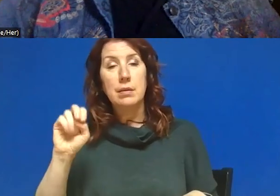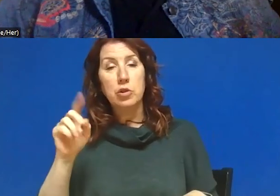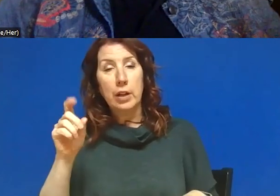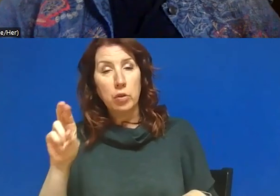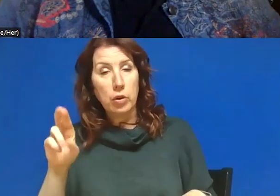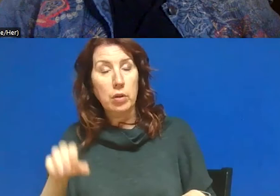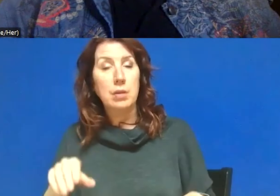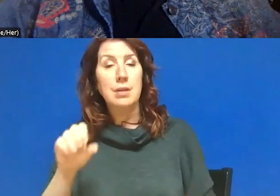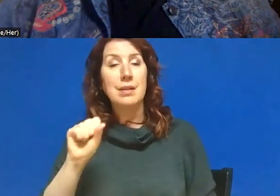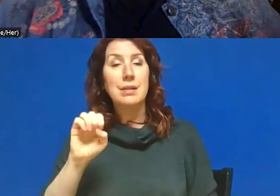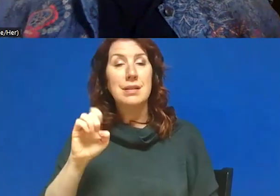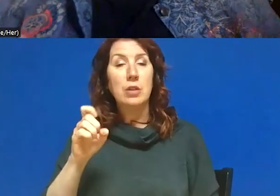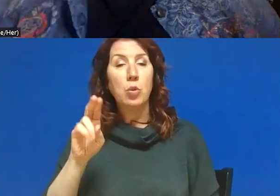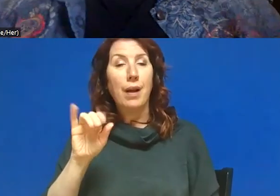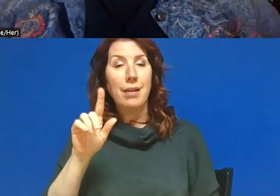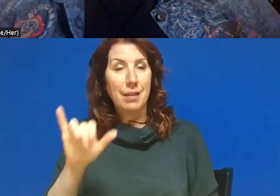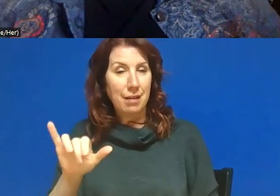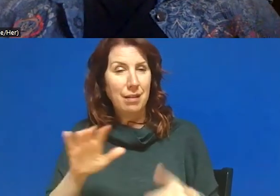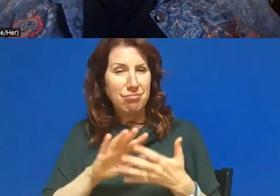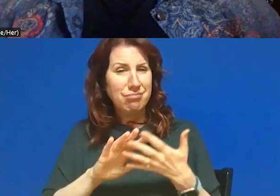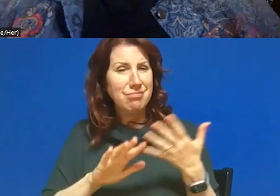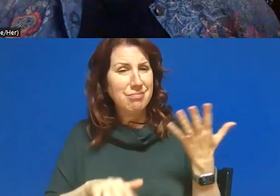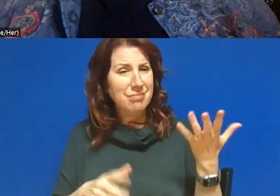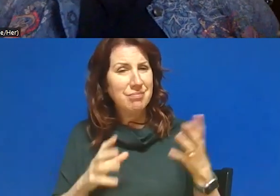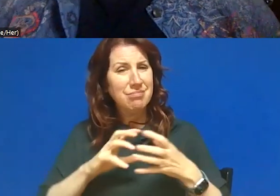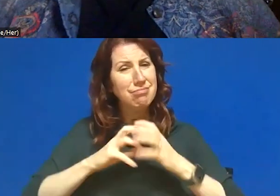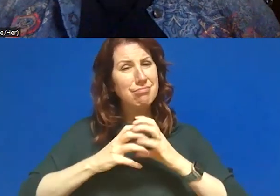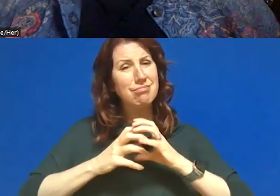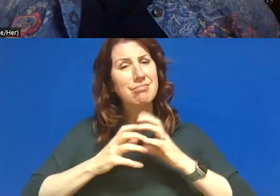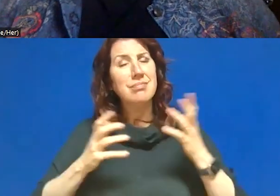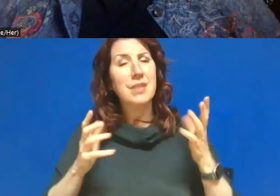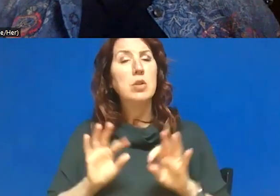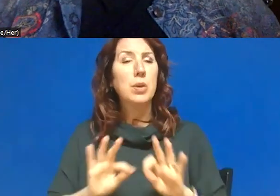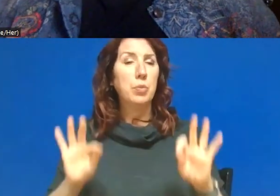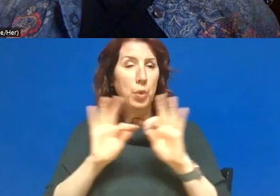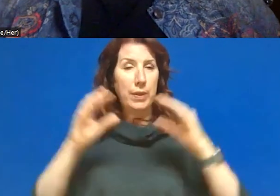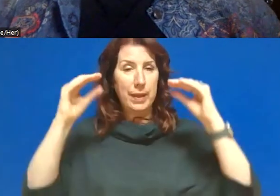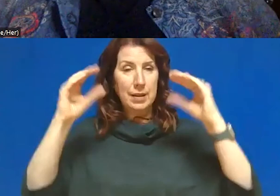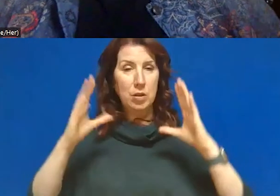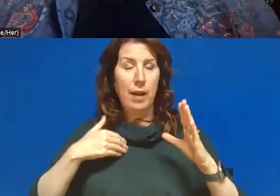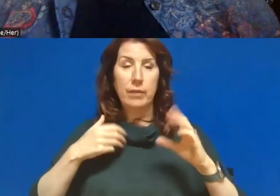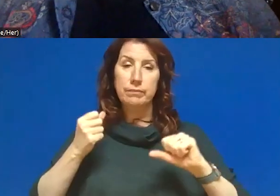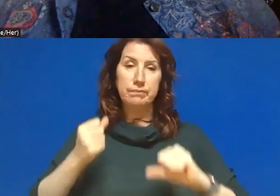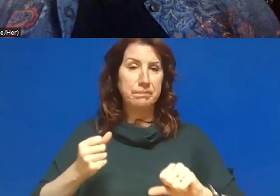So I really do think it is important for teachers to have a really robust understanding, because